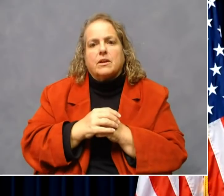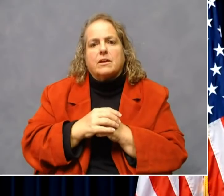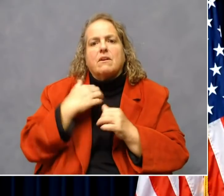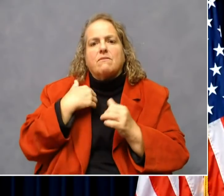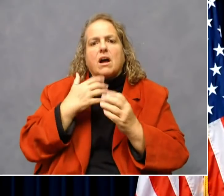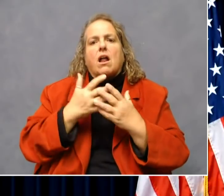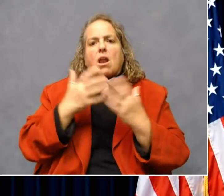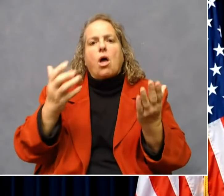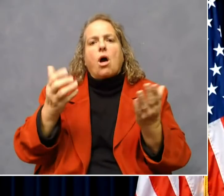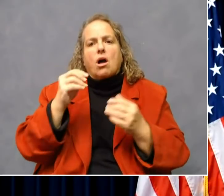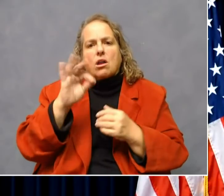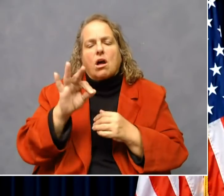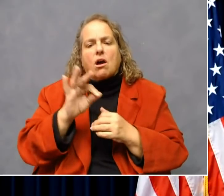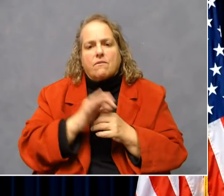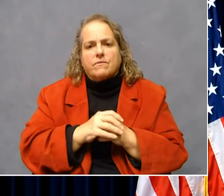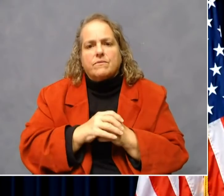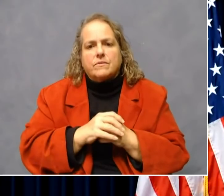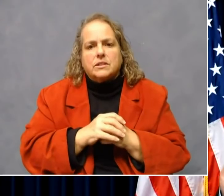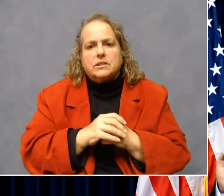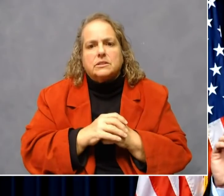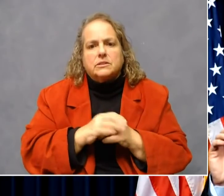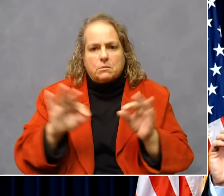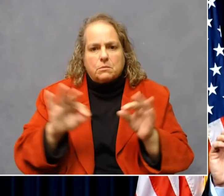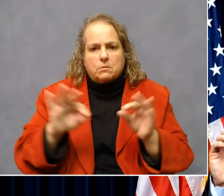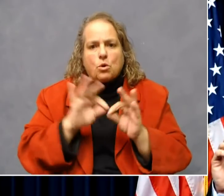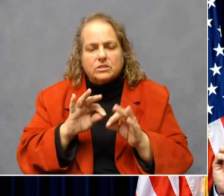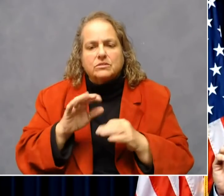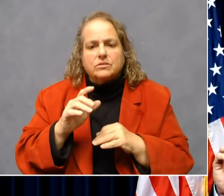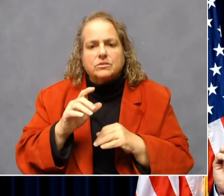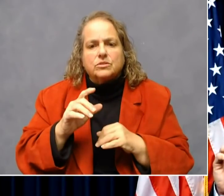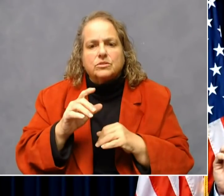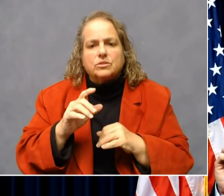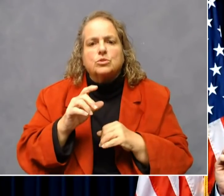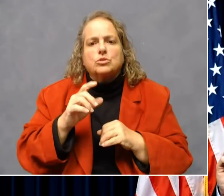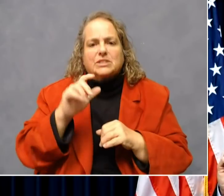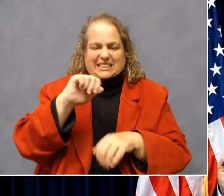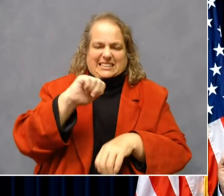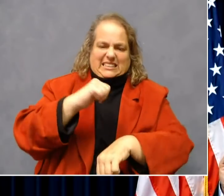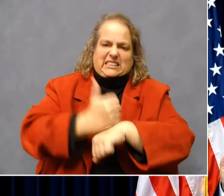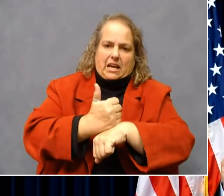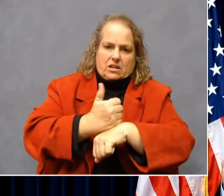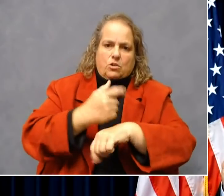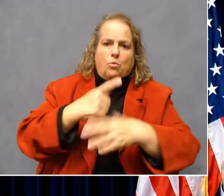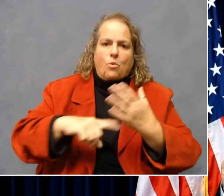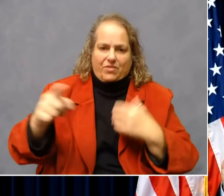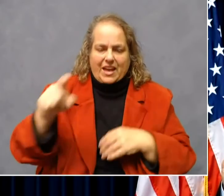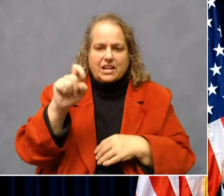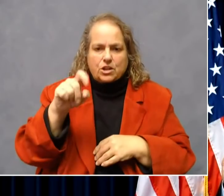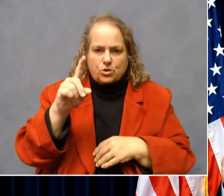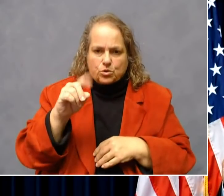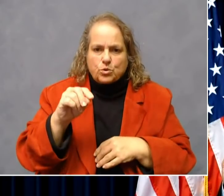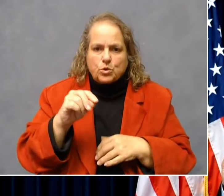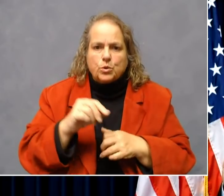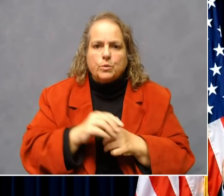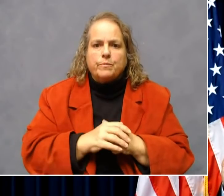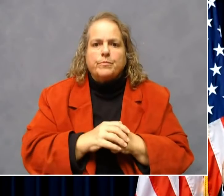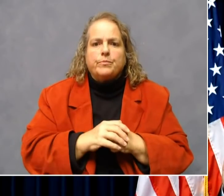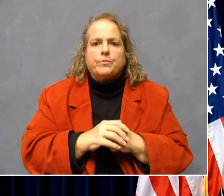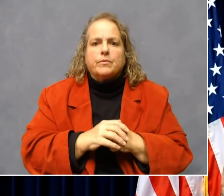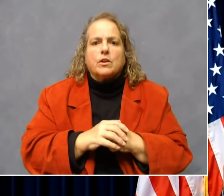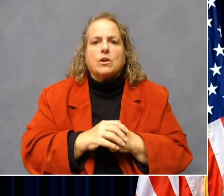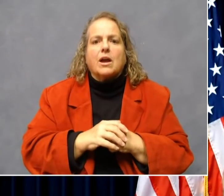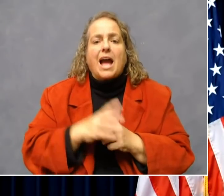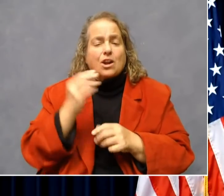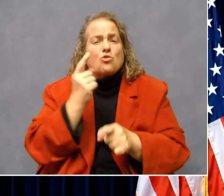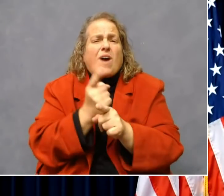rightfully so are being elevated on the list, knowing that